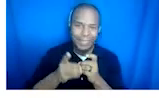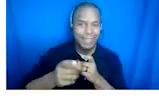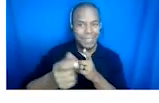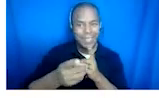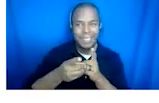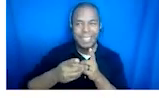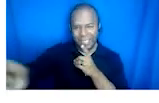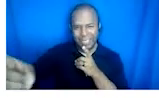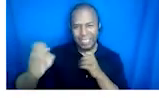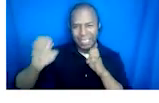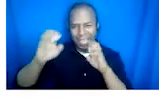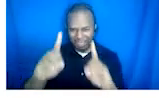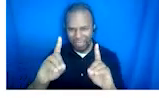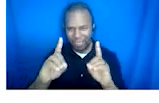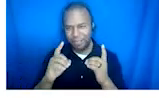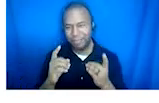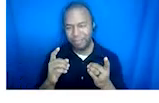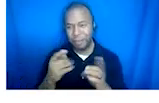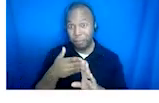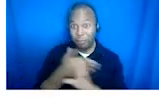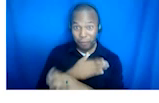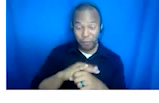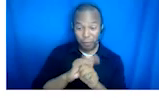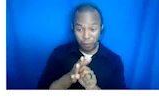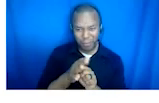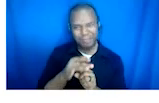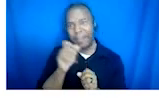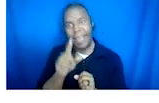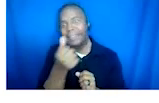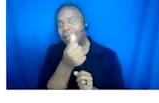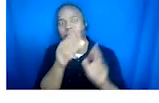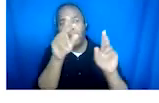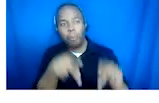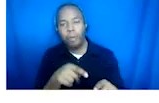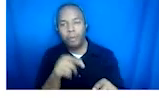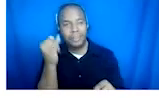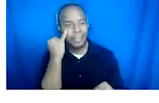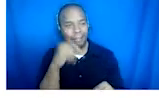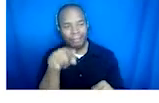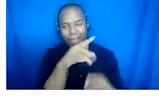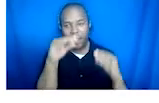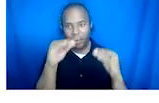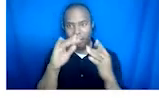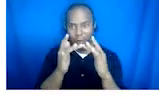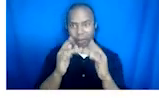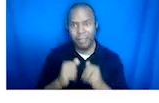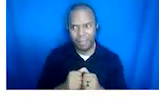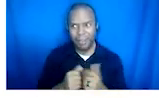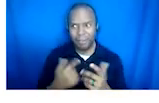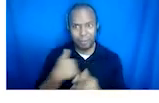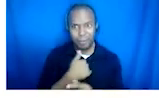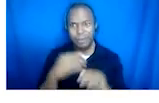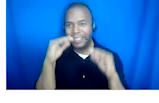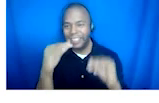to COVID, and ask anybody that was teaching online prior to that, we were a happy group. We were all teaching online because